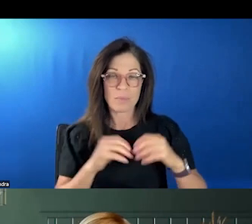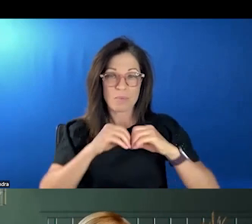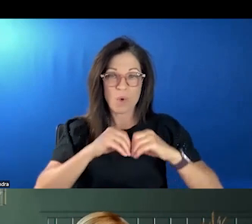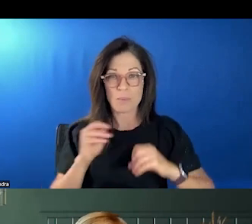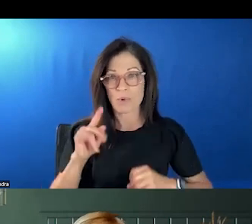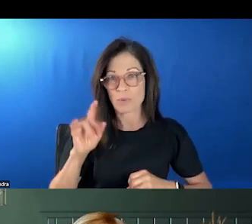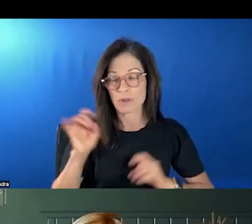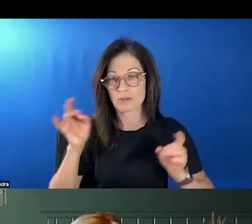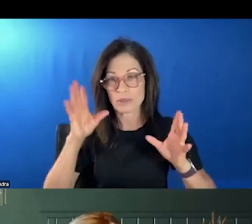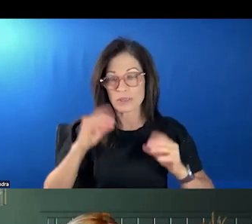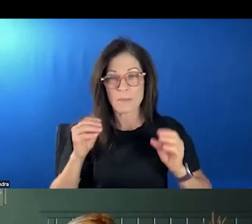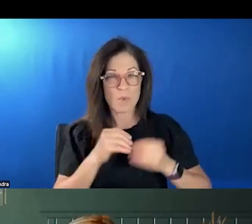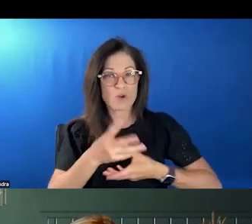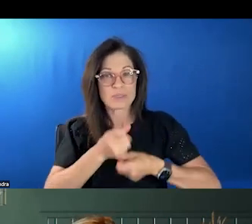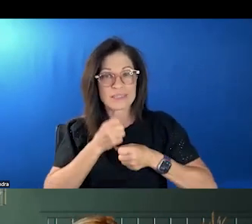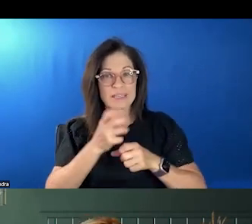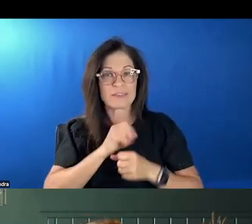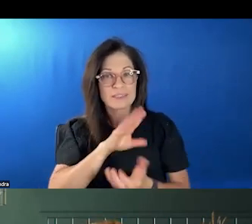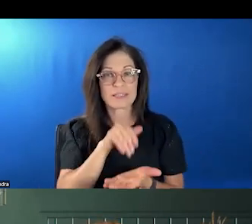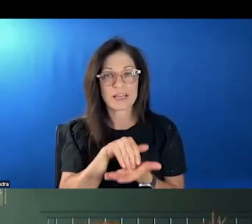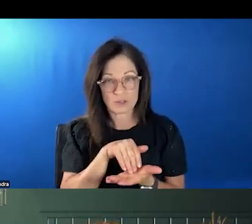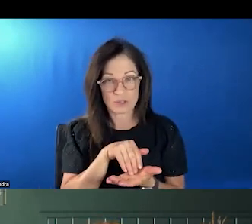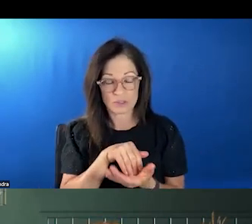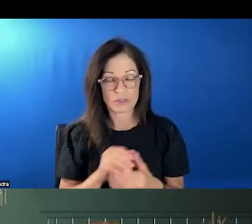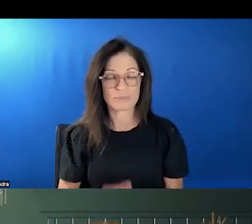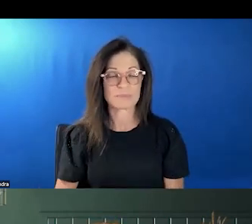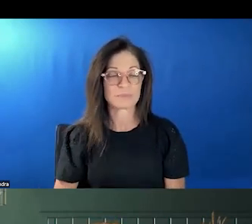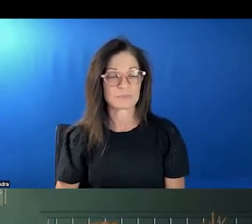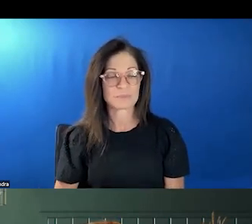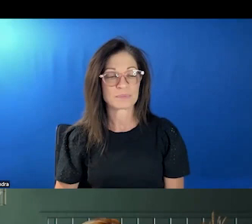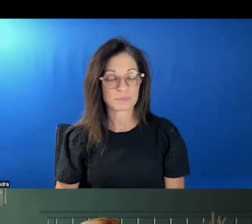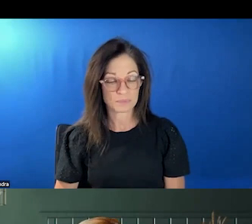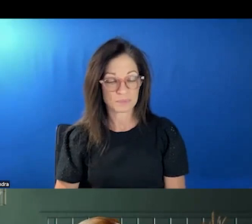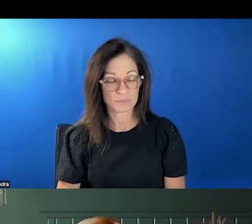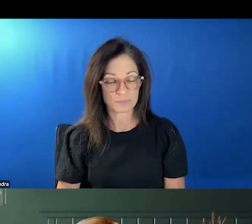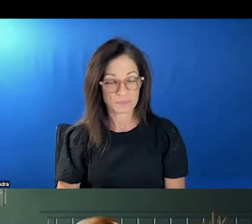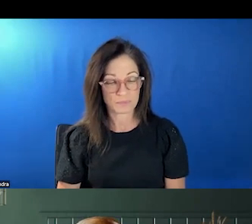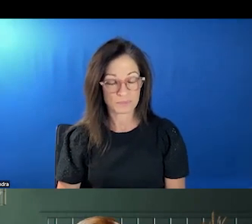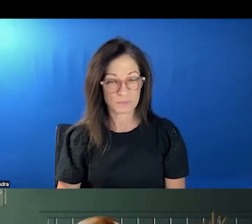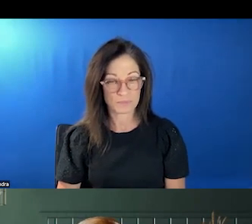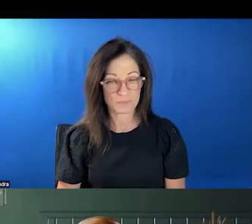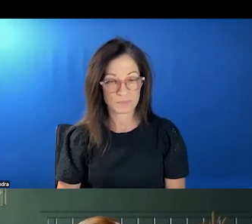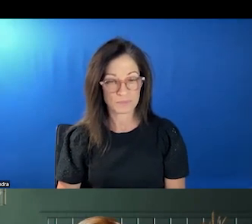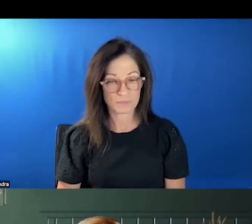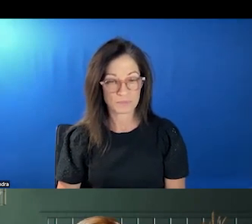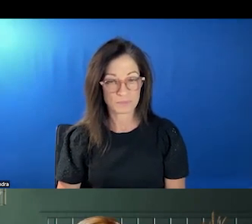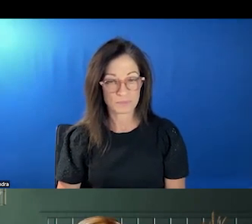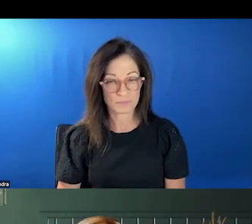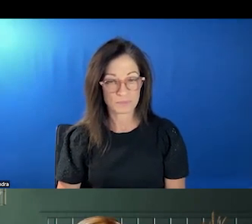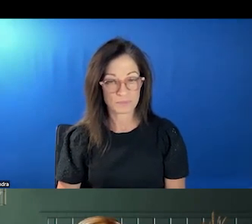more receiving centers, et cetera. And so I think what we have to think about